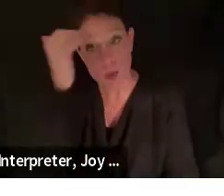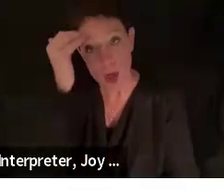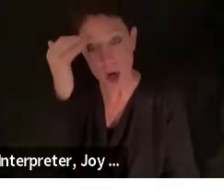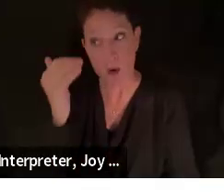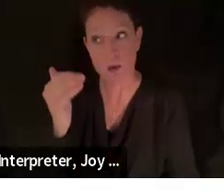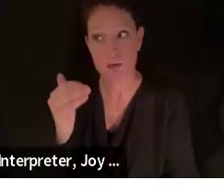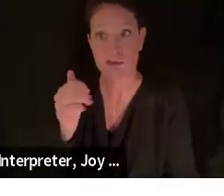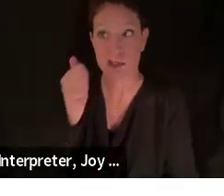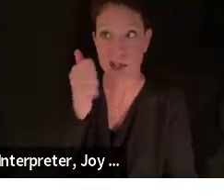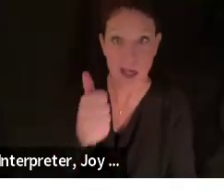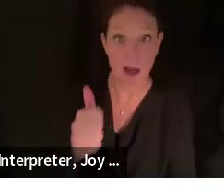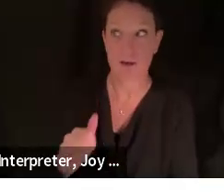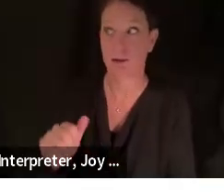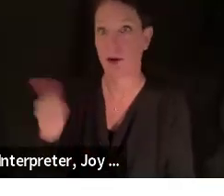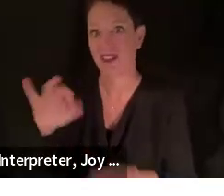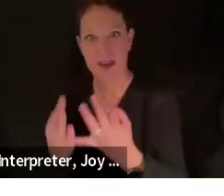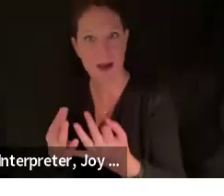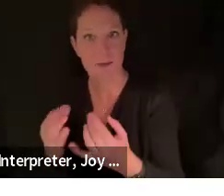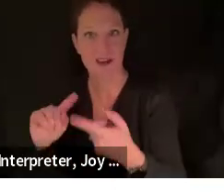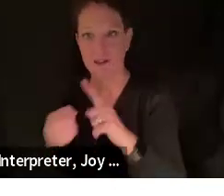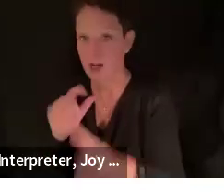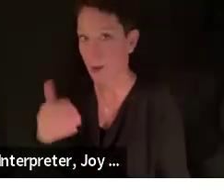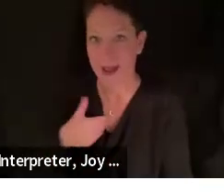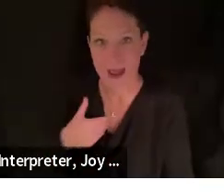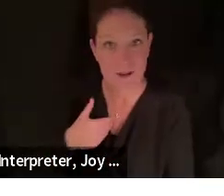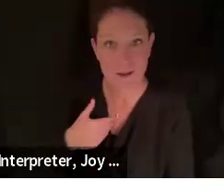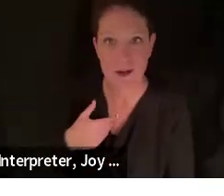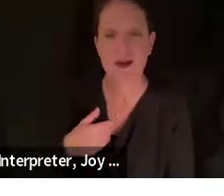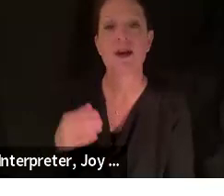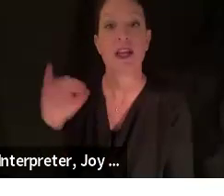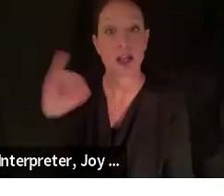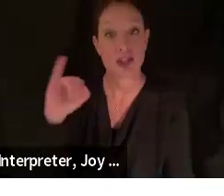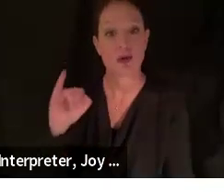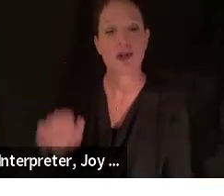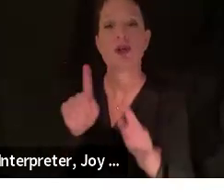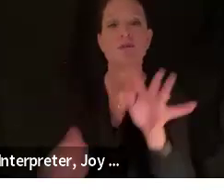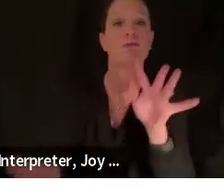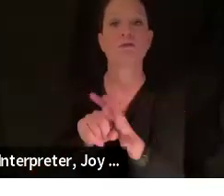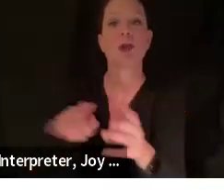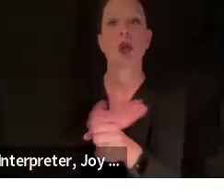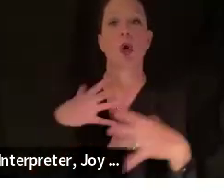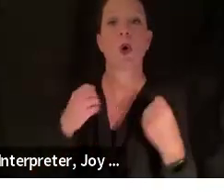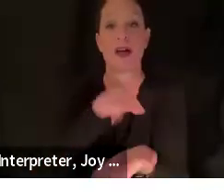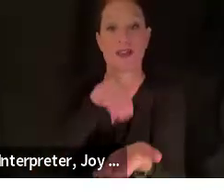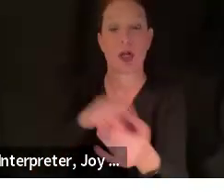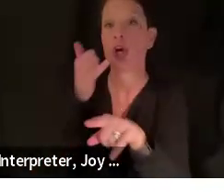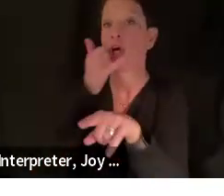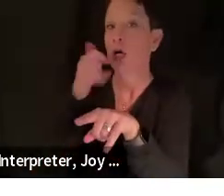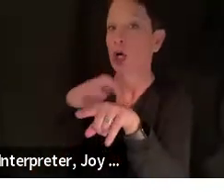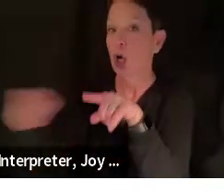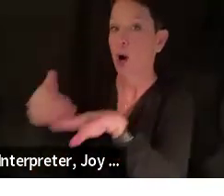have health insurance or are underinsured, you can visit the local health centers. You want to call ahead to